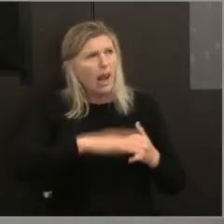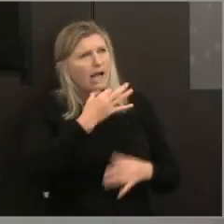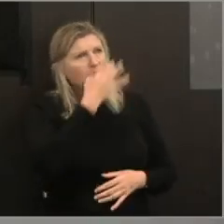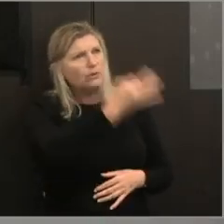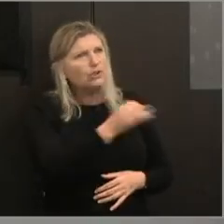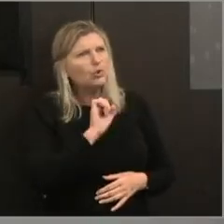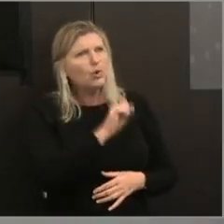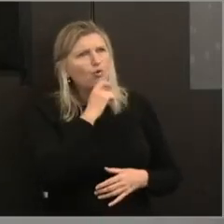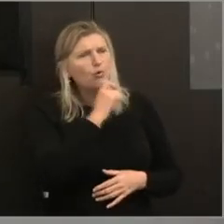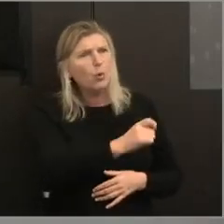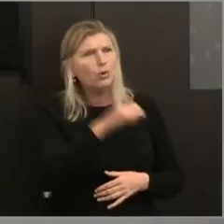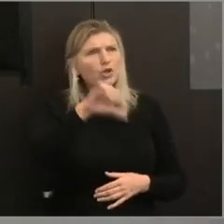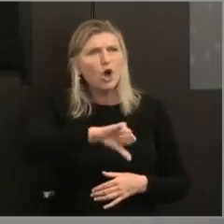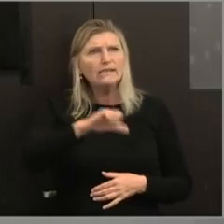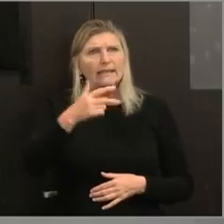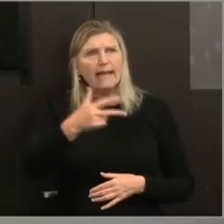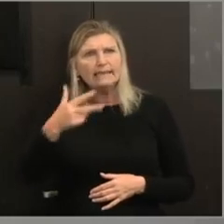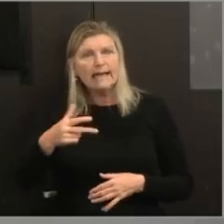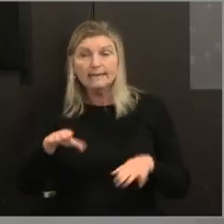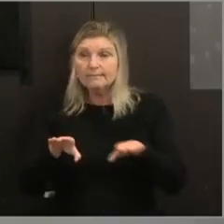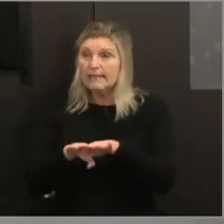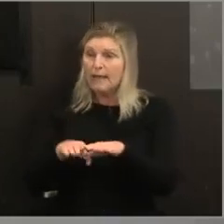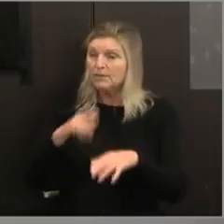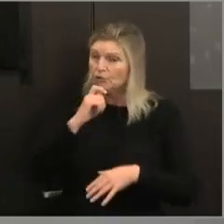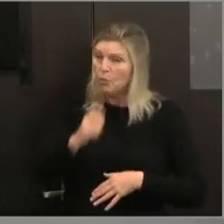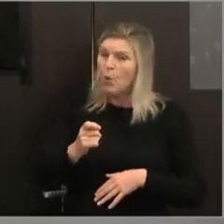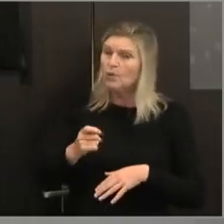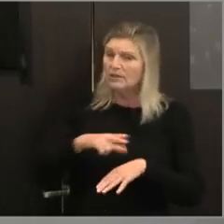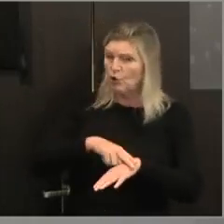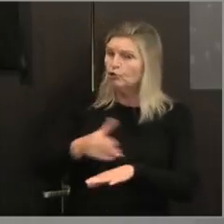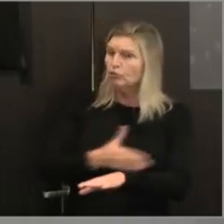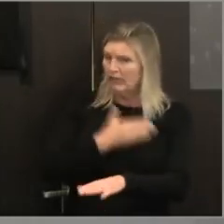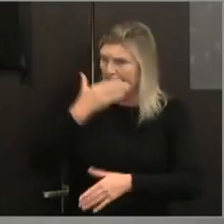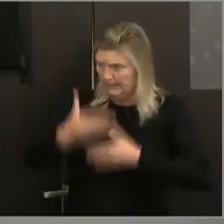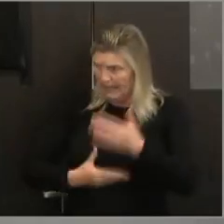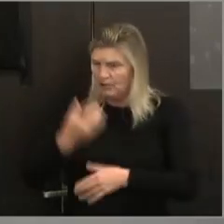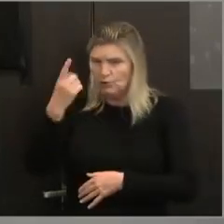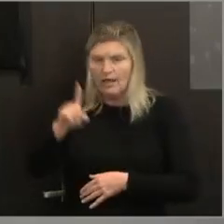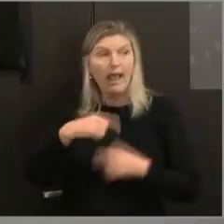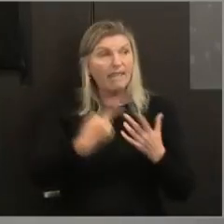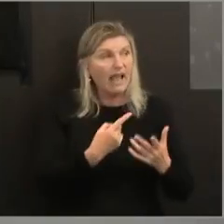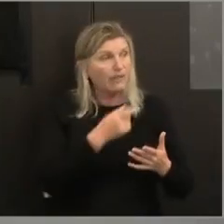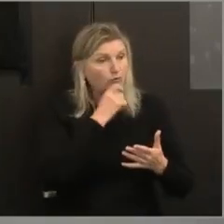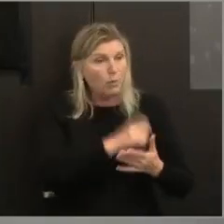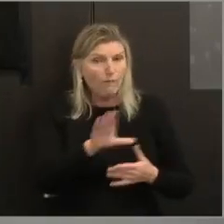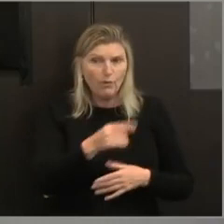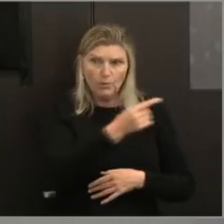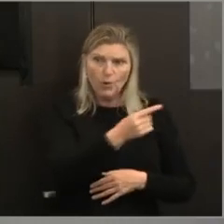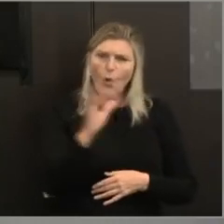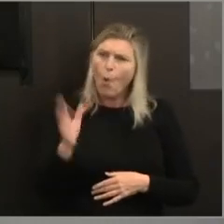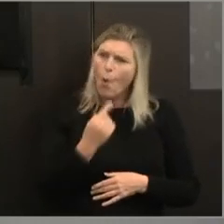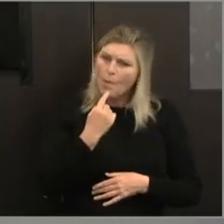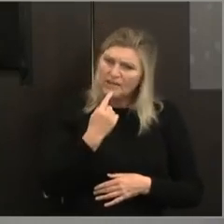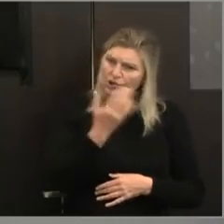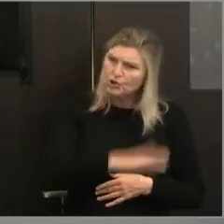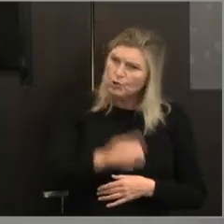in 1988, like the report that Ms Green took us to and the other report you've taken to us, all talked about children